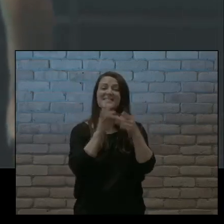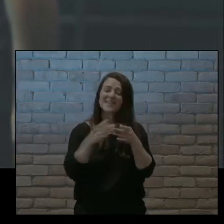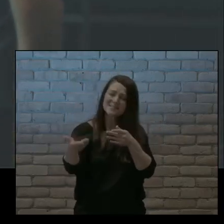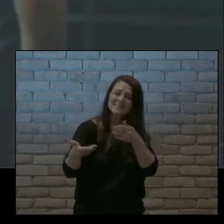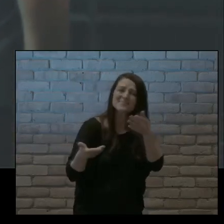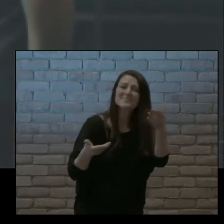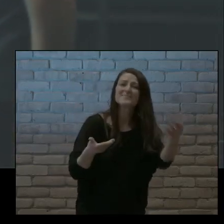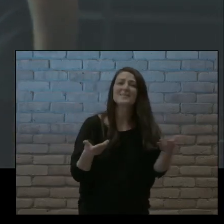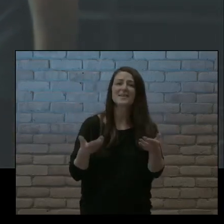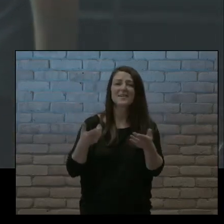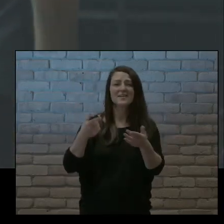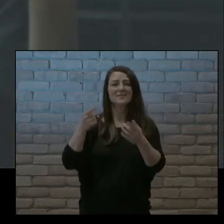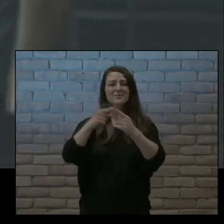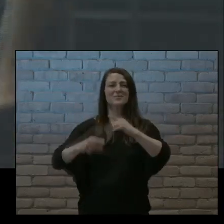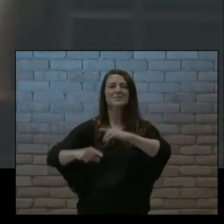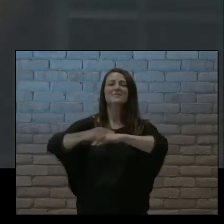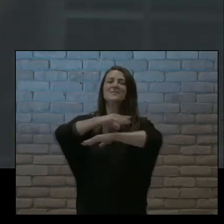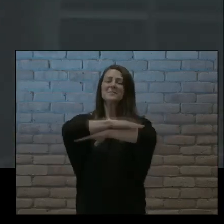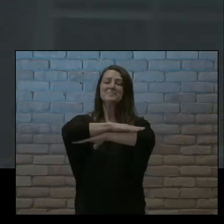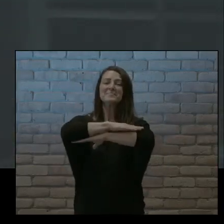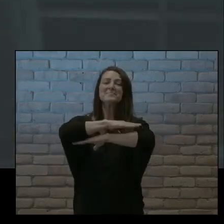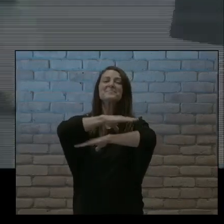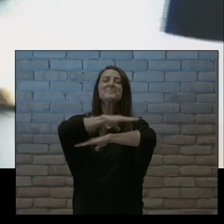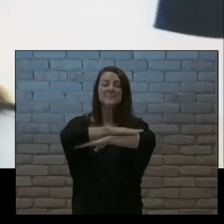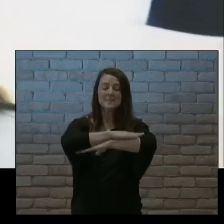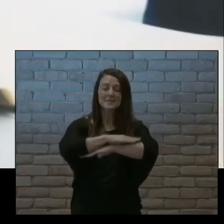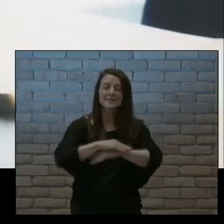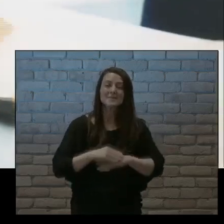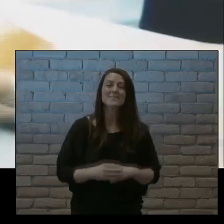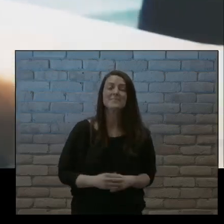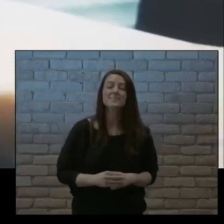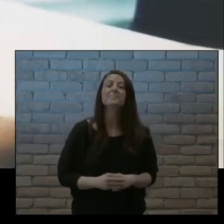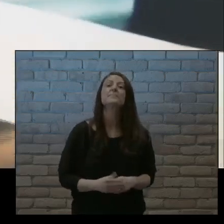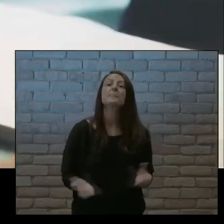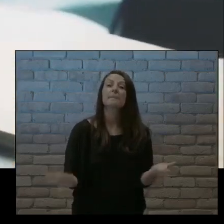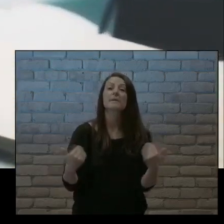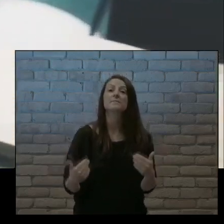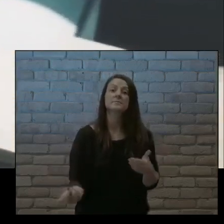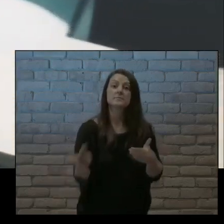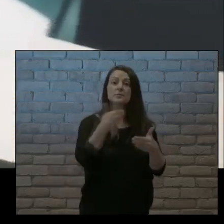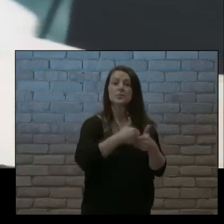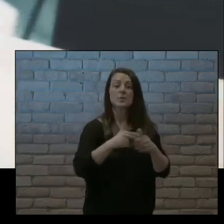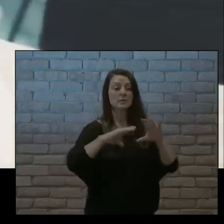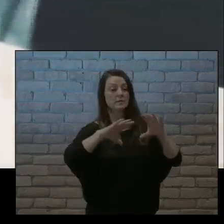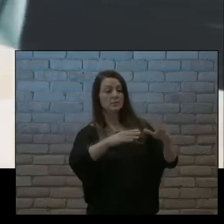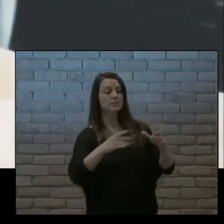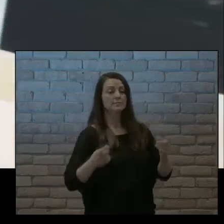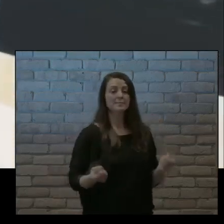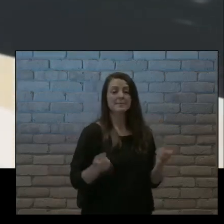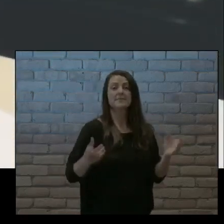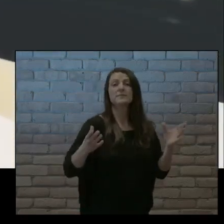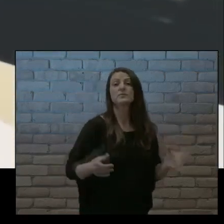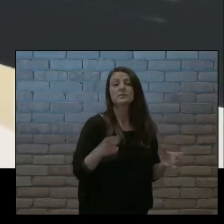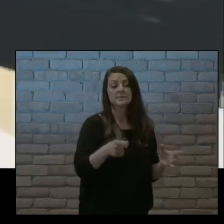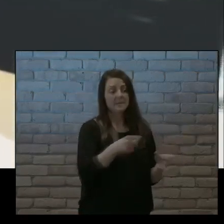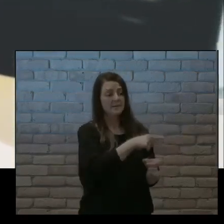the table. Come join the sinners who have